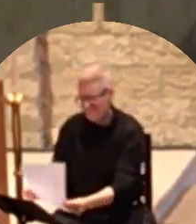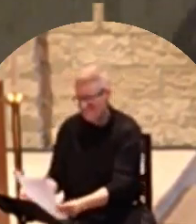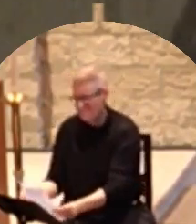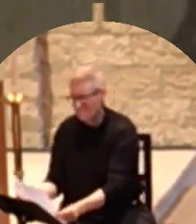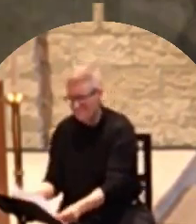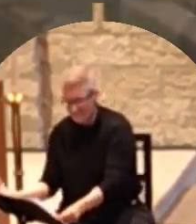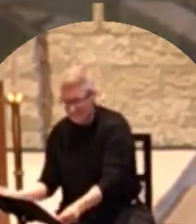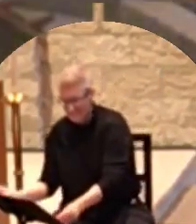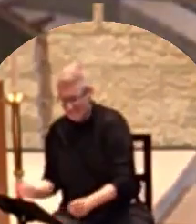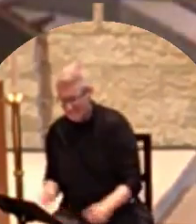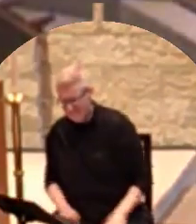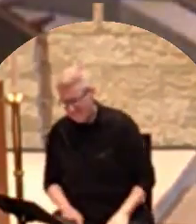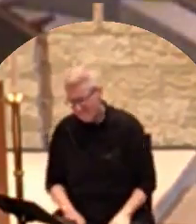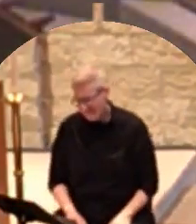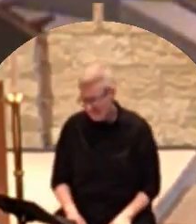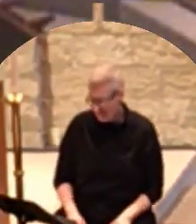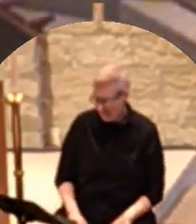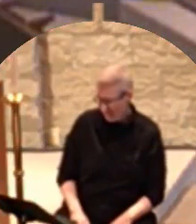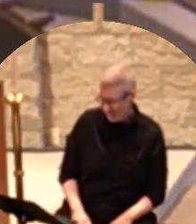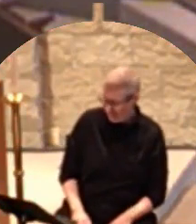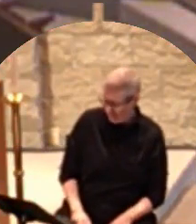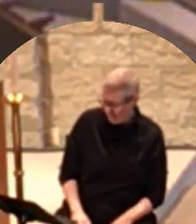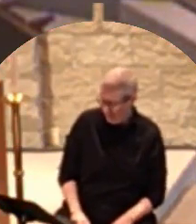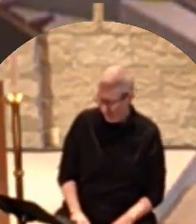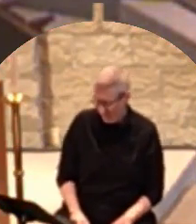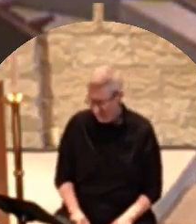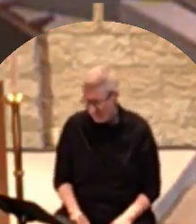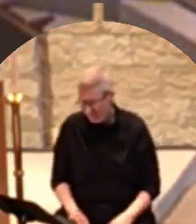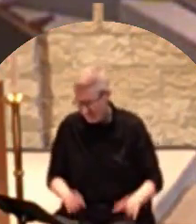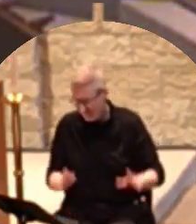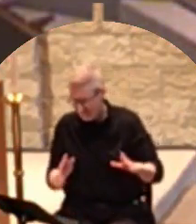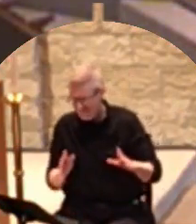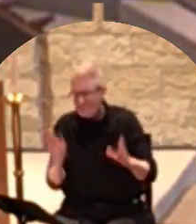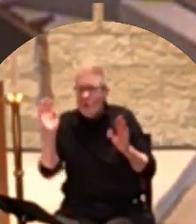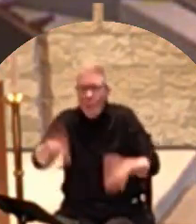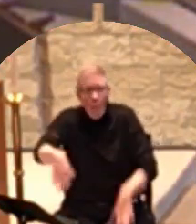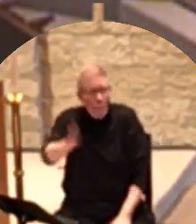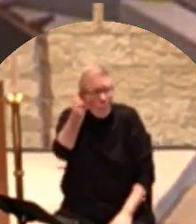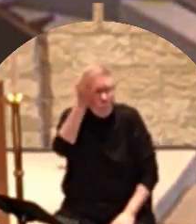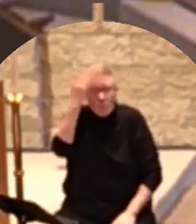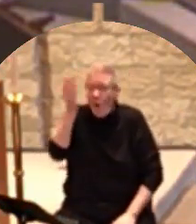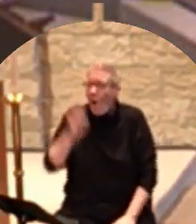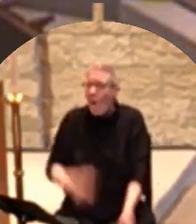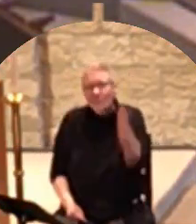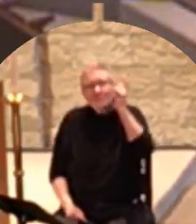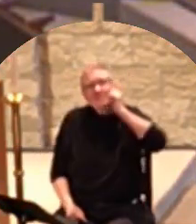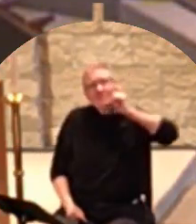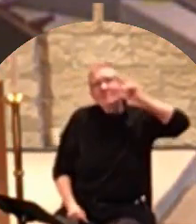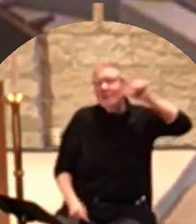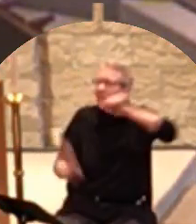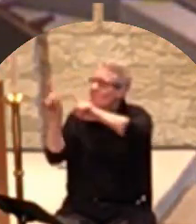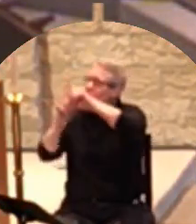Like a comet pulled from orbit as it passes the sun, like a string that meets a